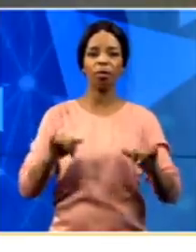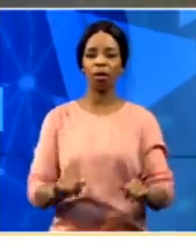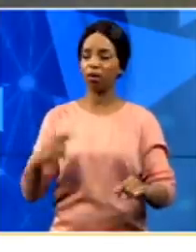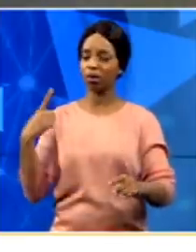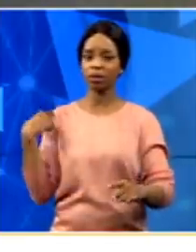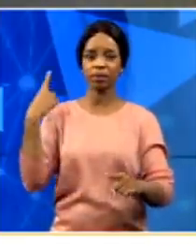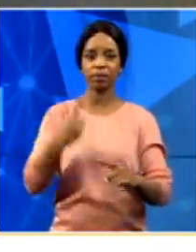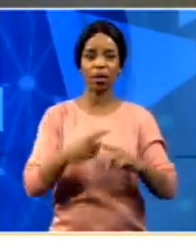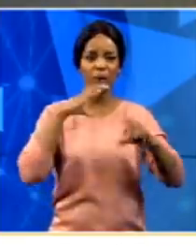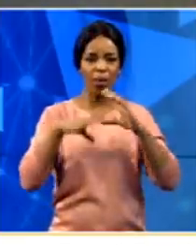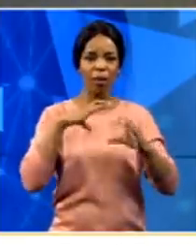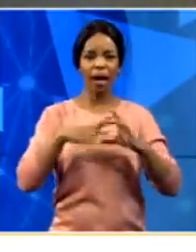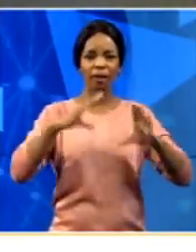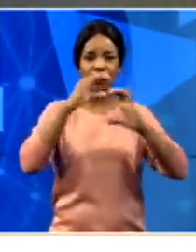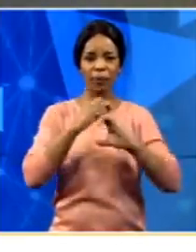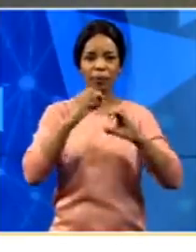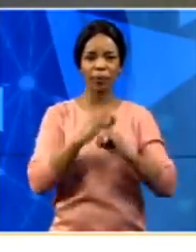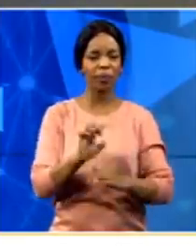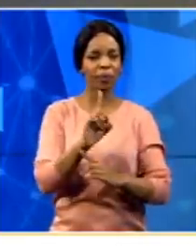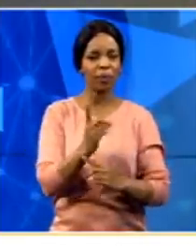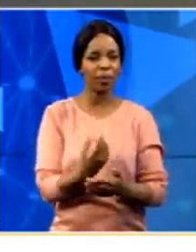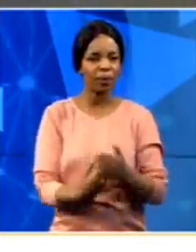communication whatsoever. What happens then?